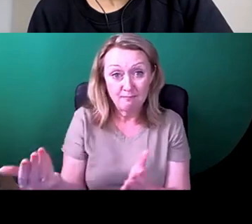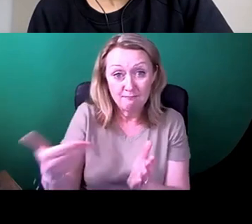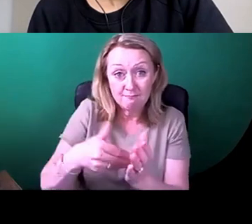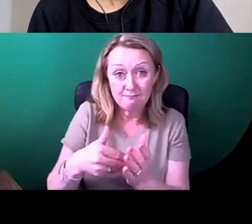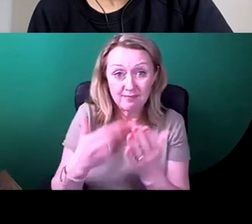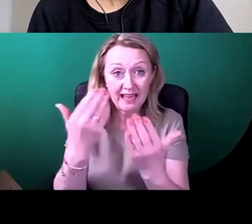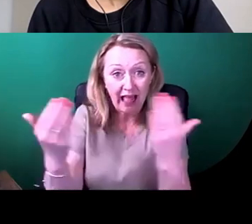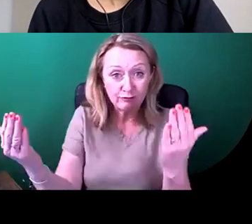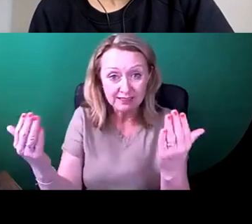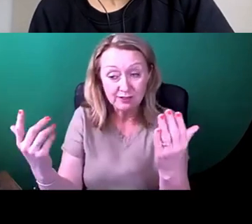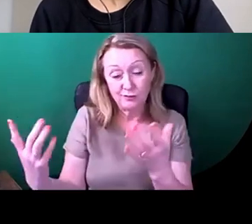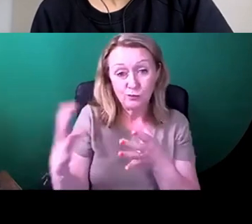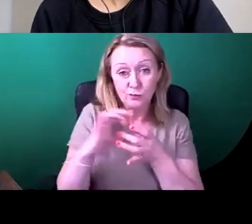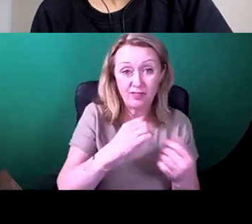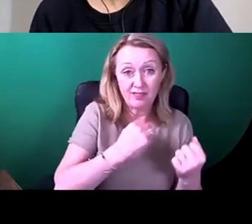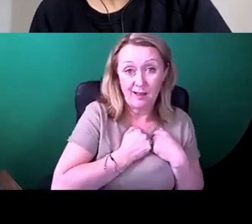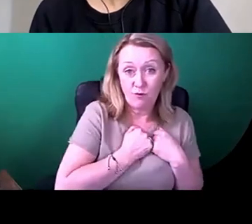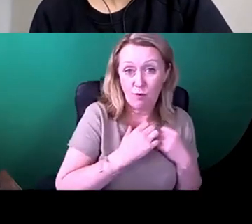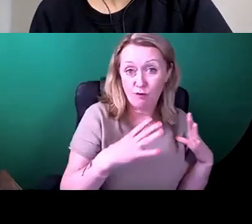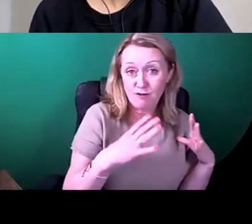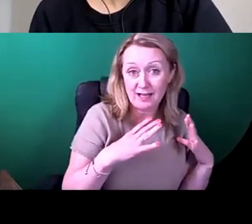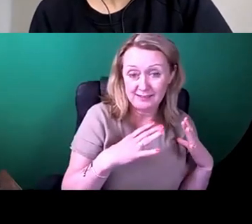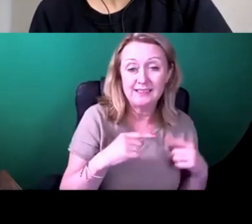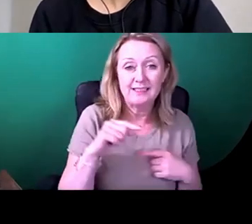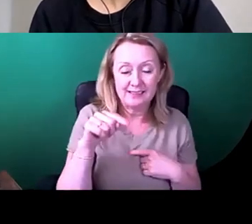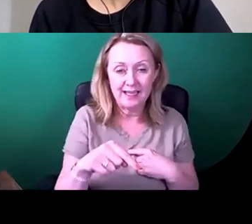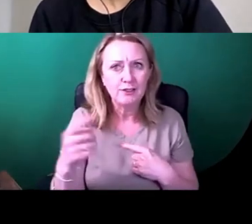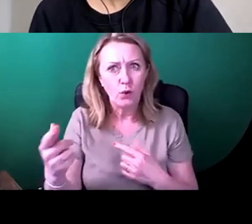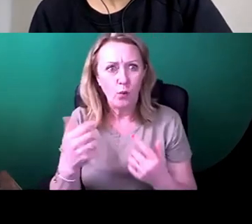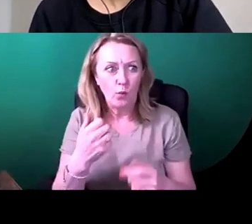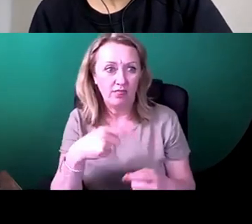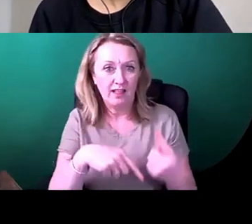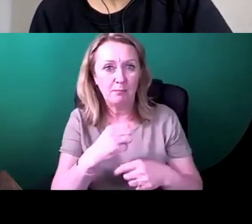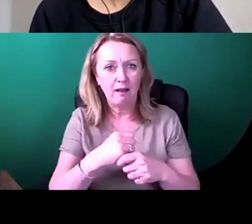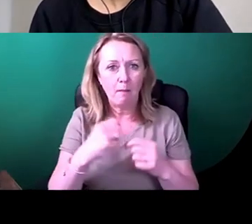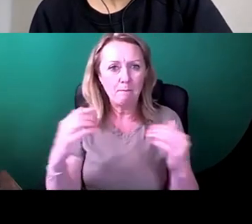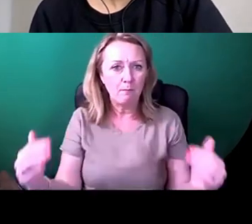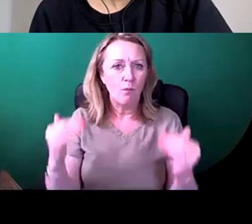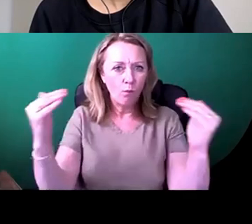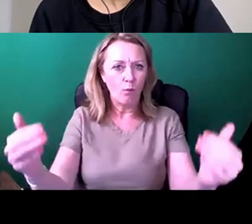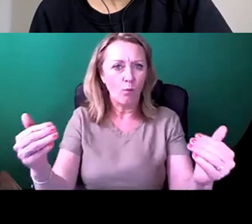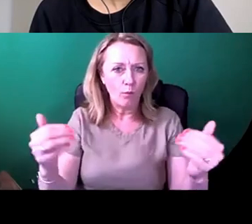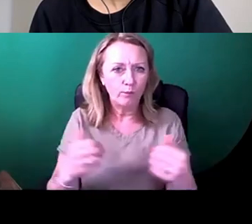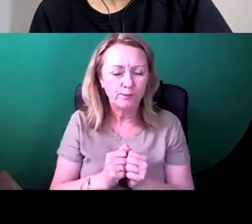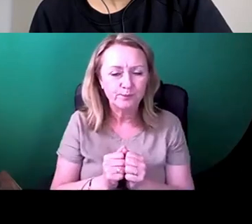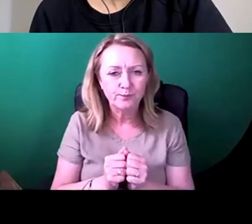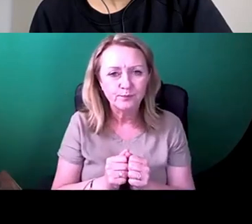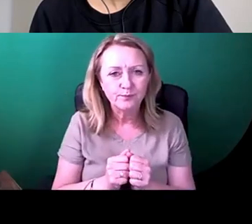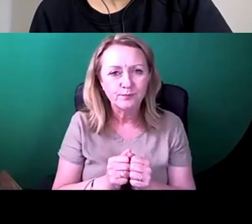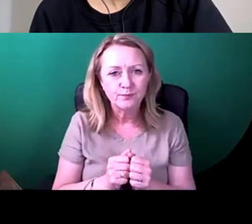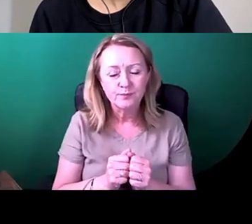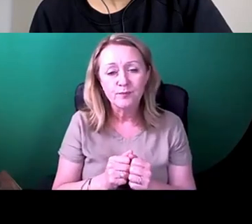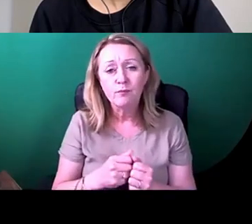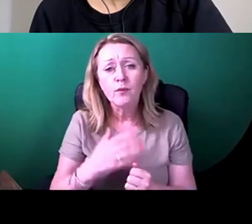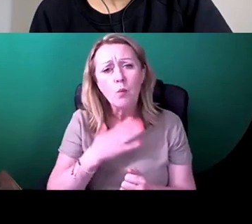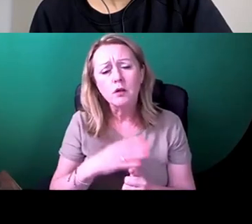present partners to take the next round of residencies to new heights and influences. We have wanted to keep the